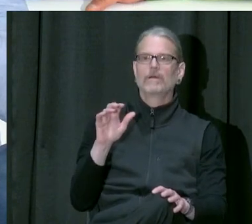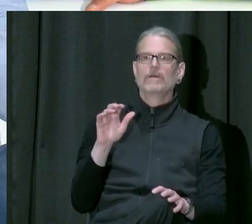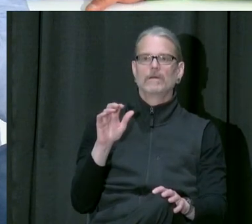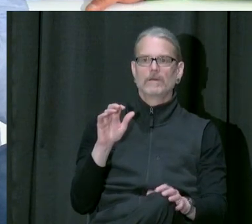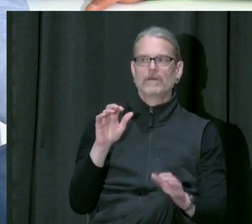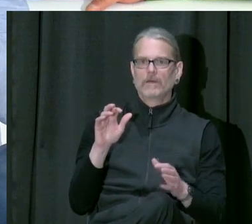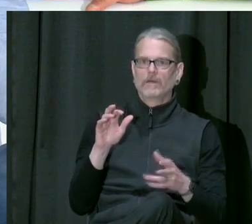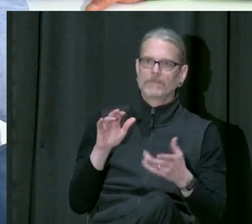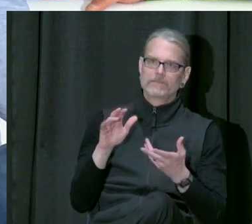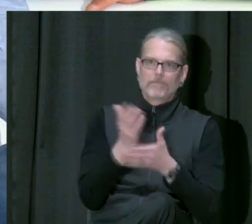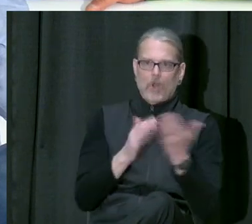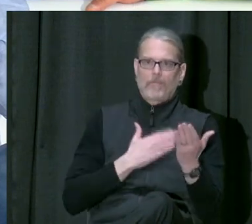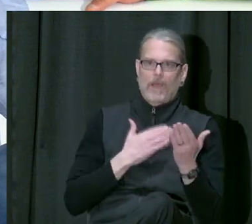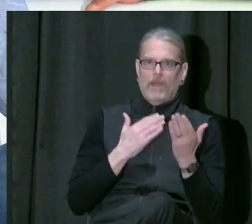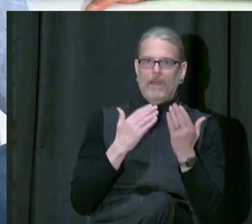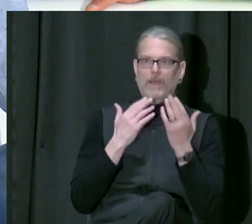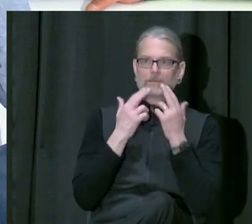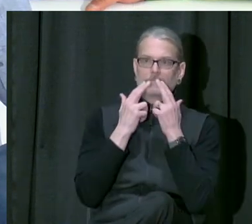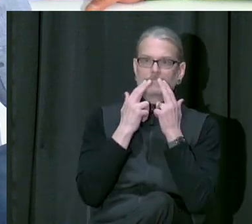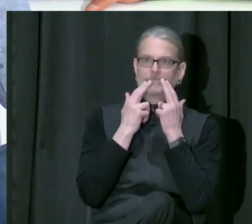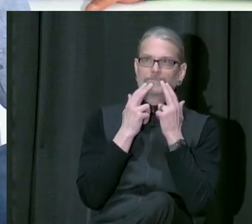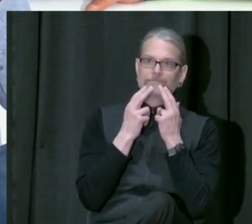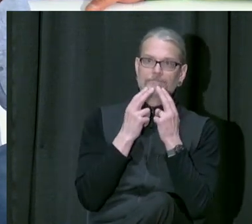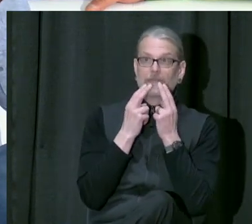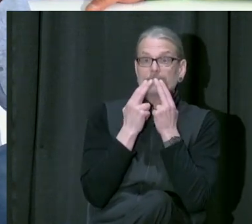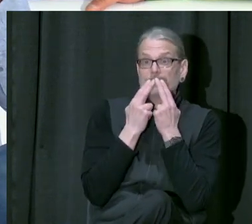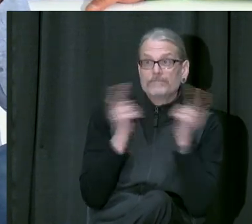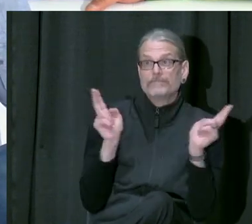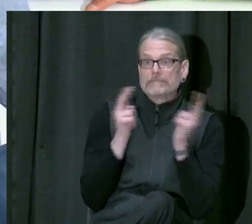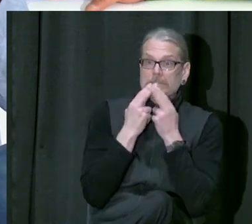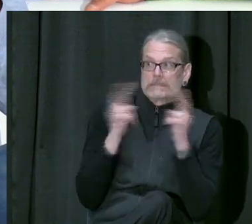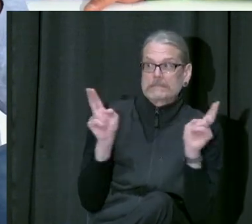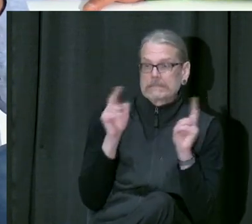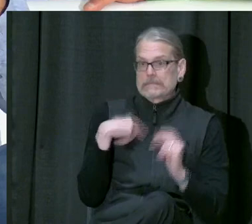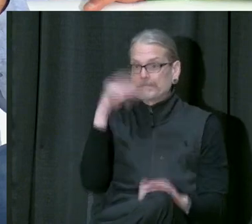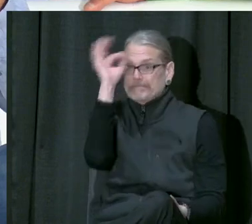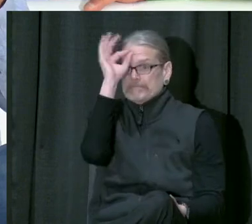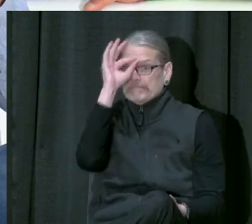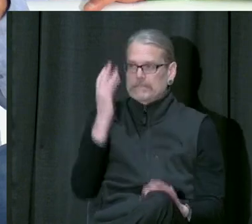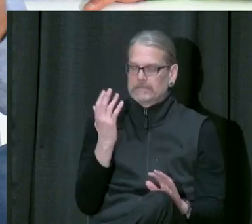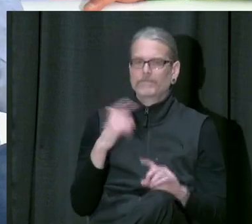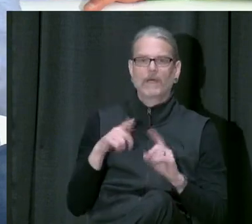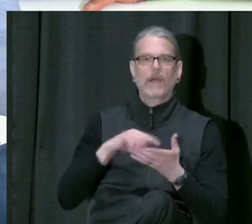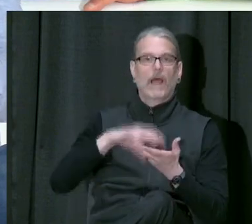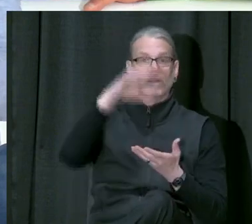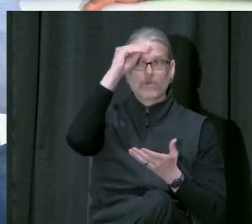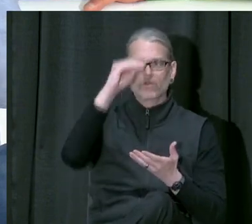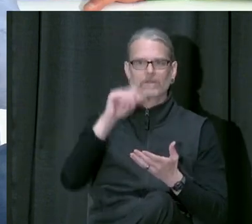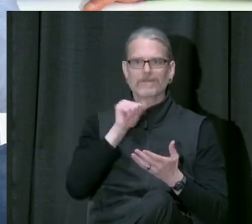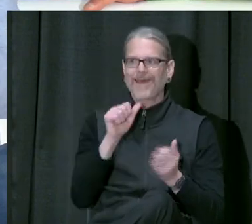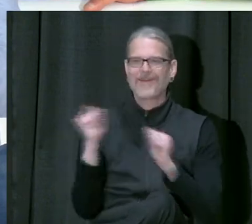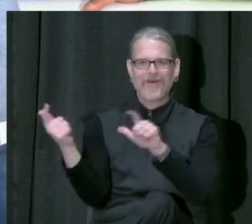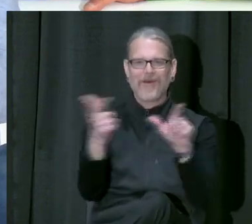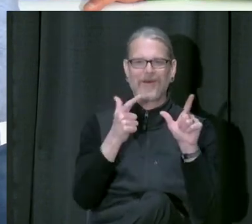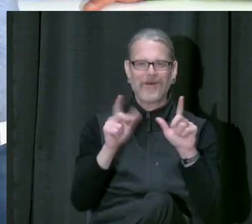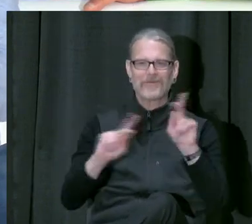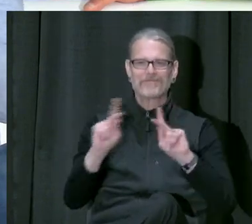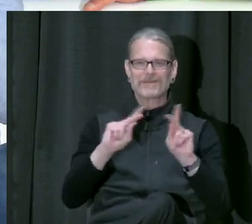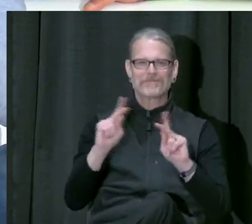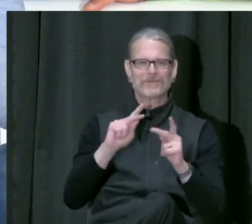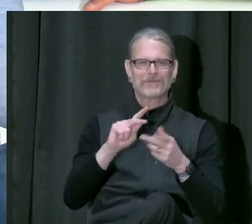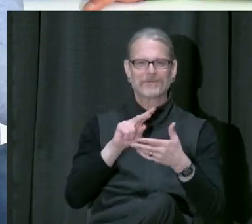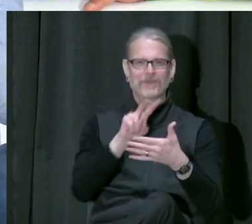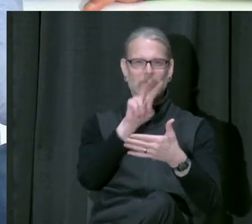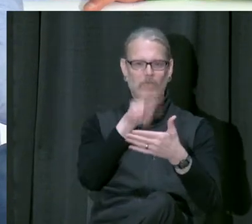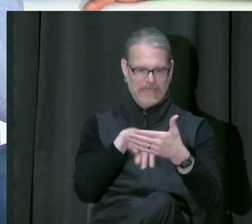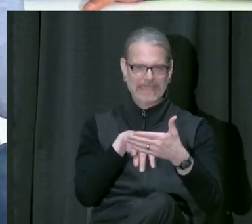part of my naivete, when I learned that not all people consume content the way